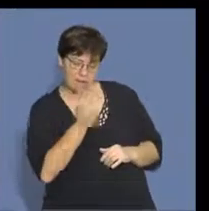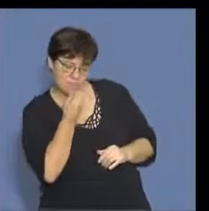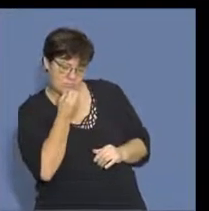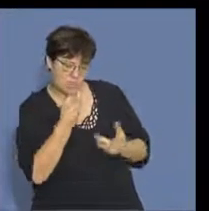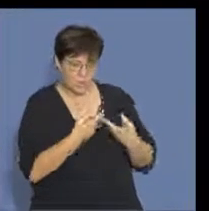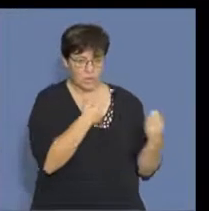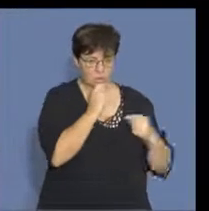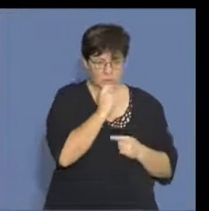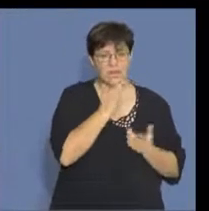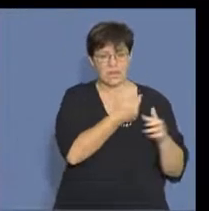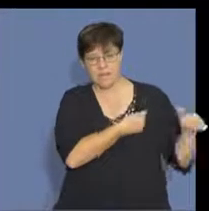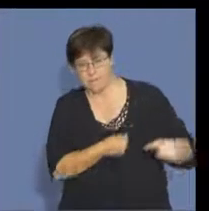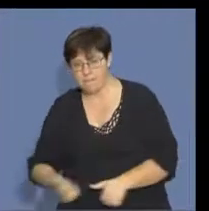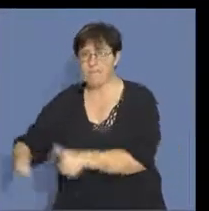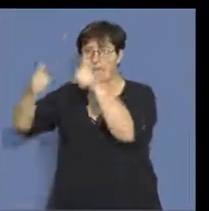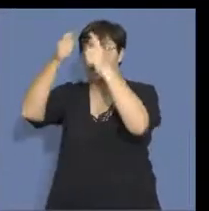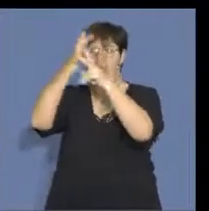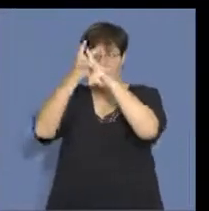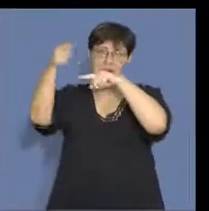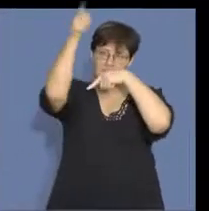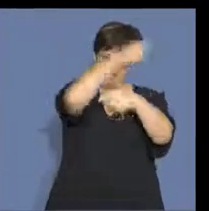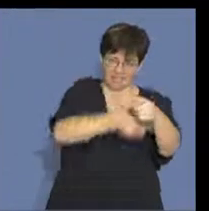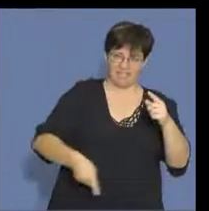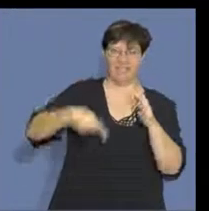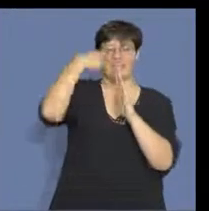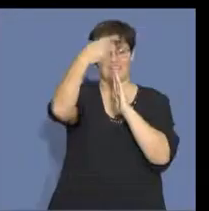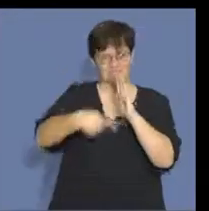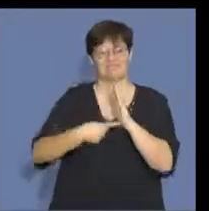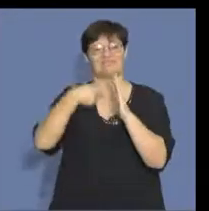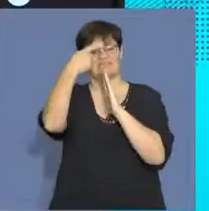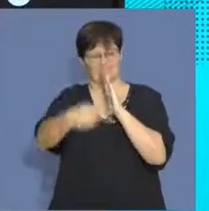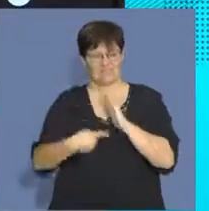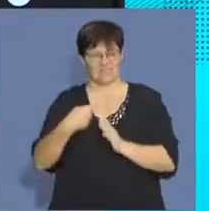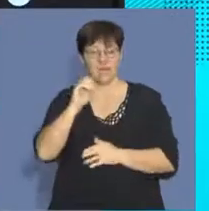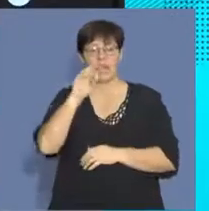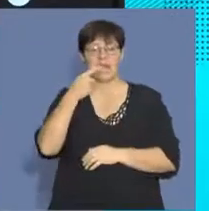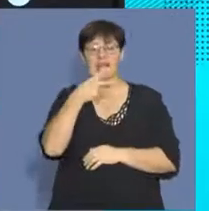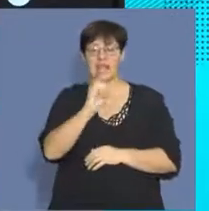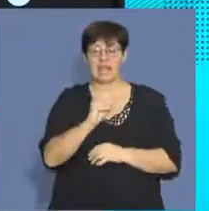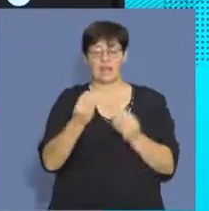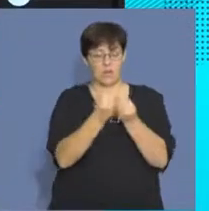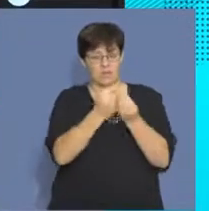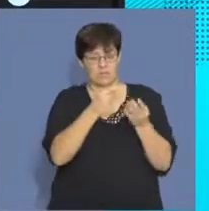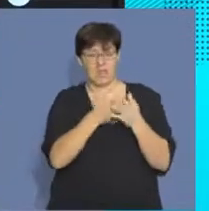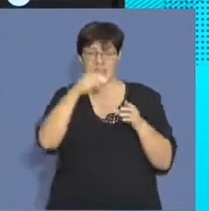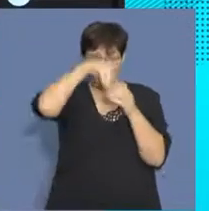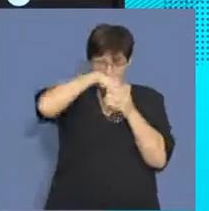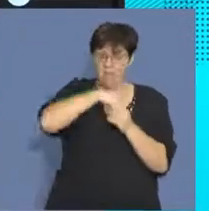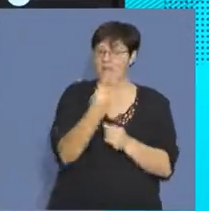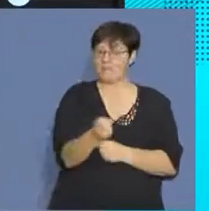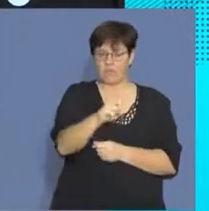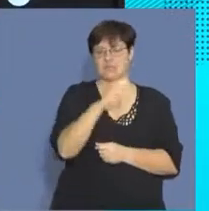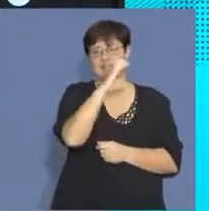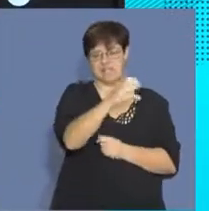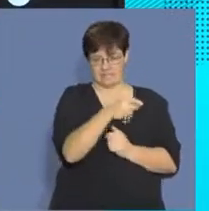the atmosphere and oceans. So again, guys, if we talk about organic compounds, these organic compounds contain carbon. Carbon,